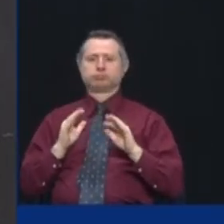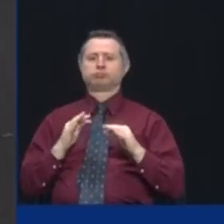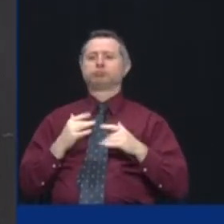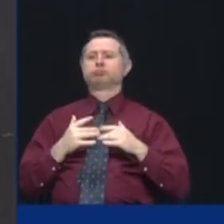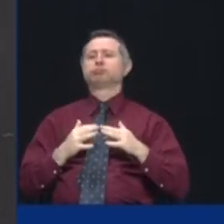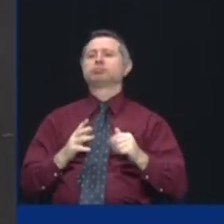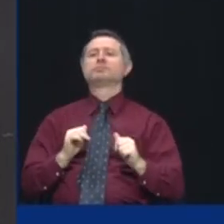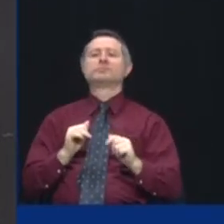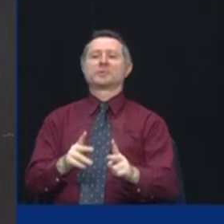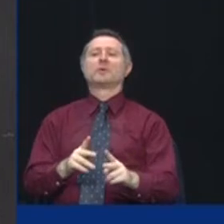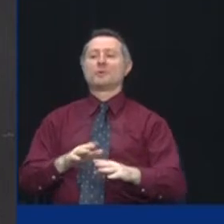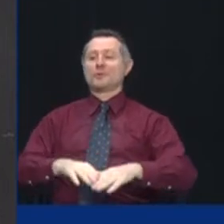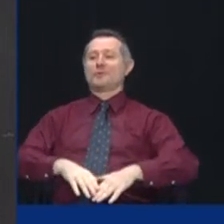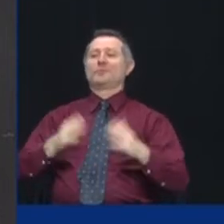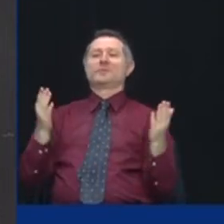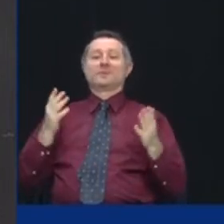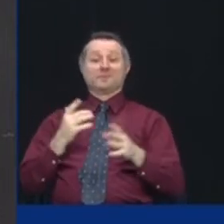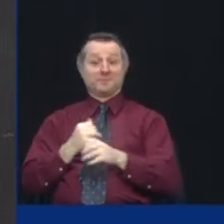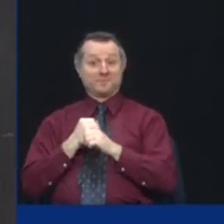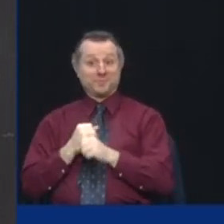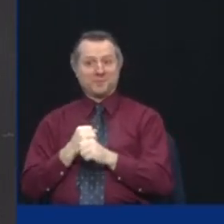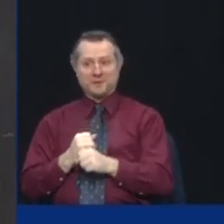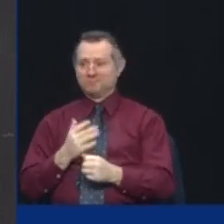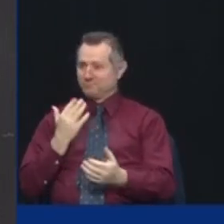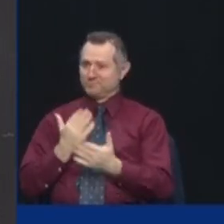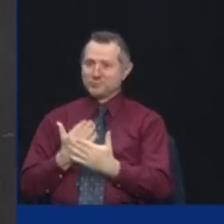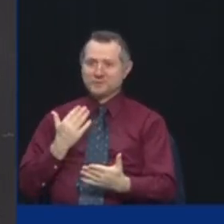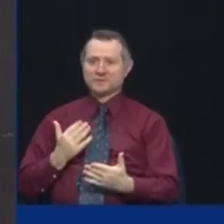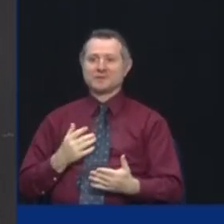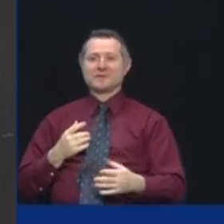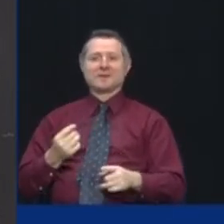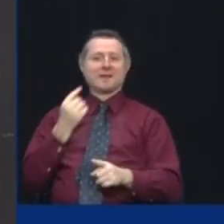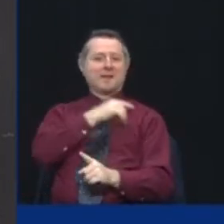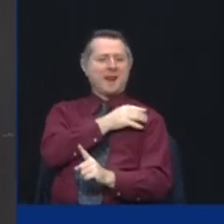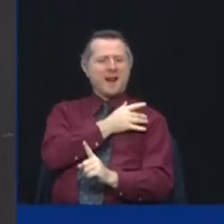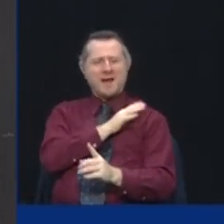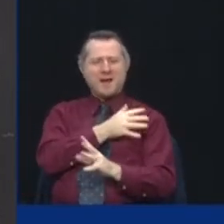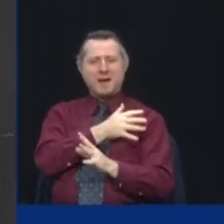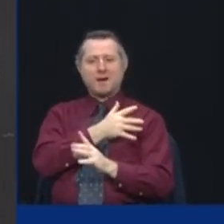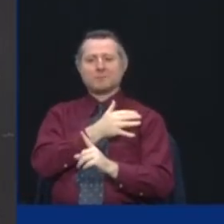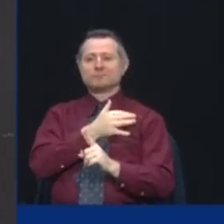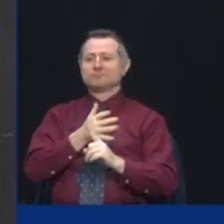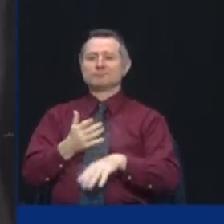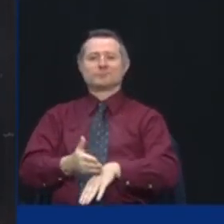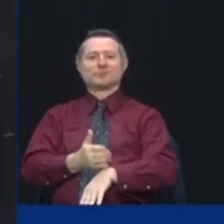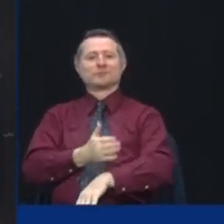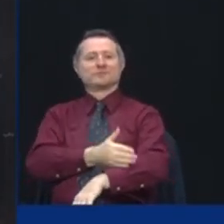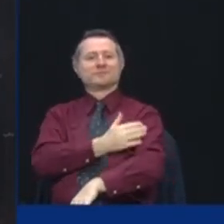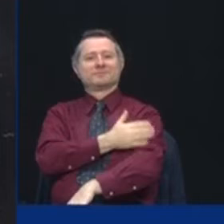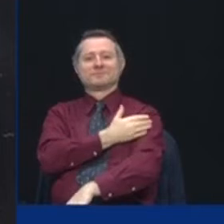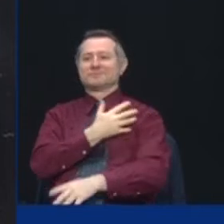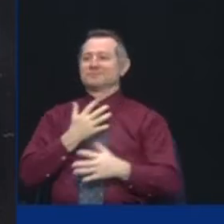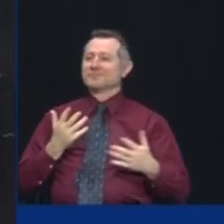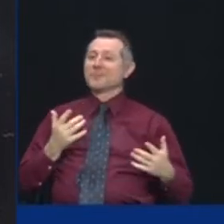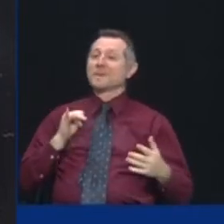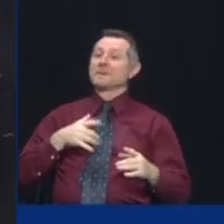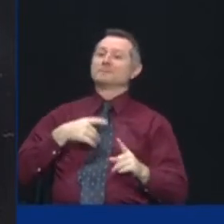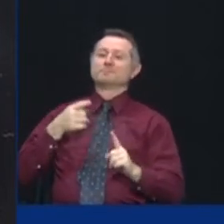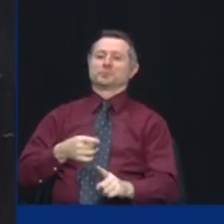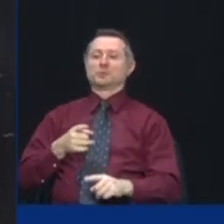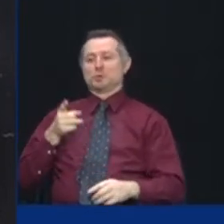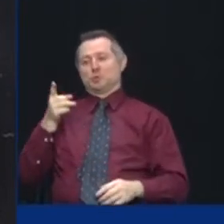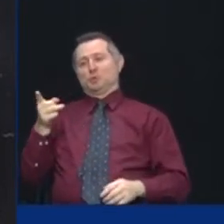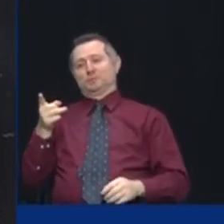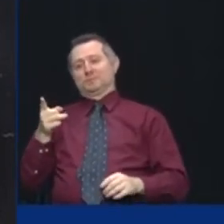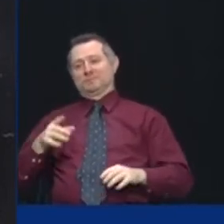is just another indication of how far we've come, and a lot of that has to do with the way you've led the state.